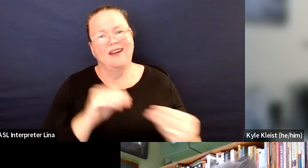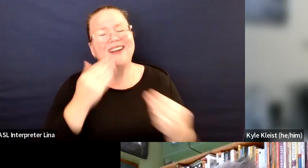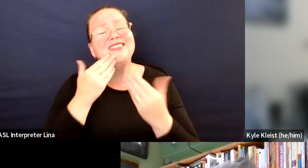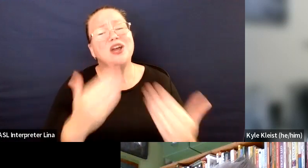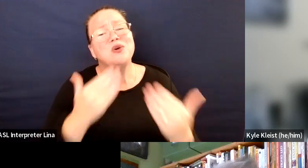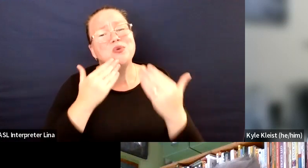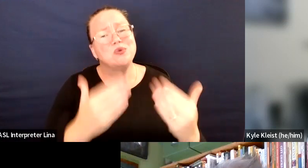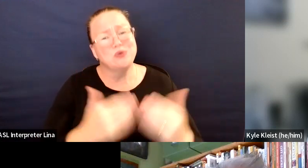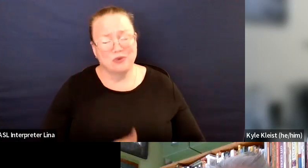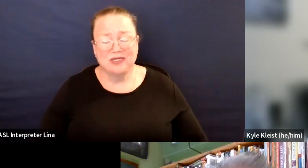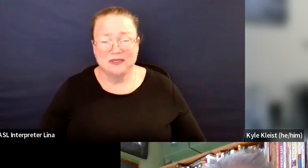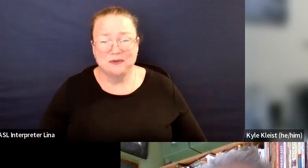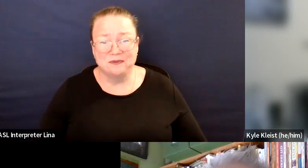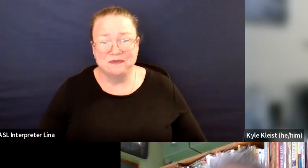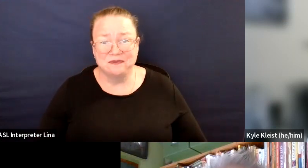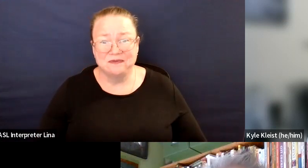Thank you.